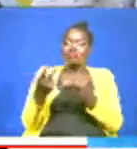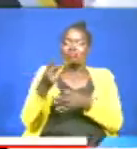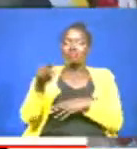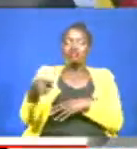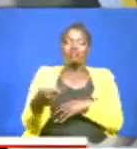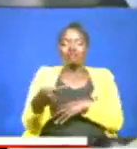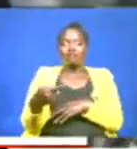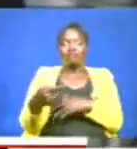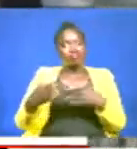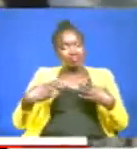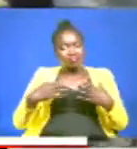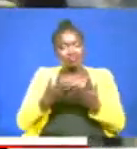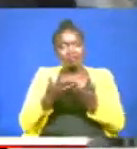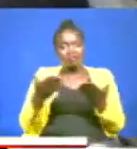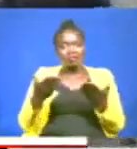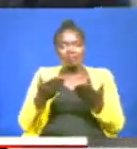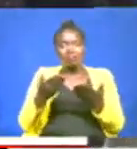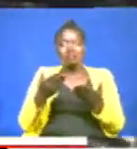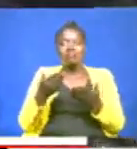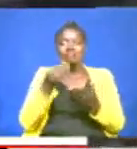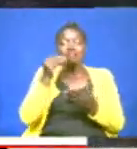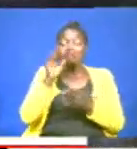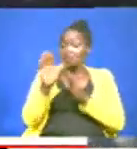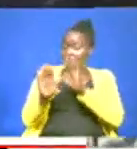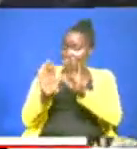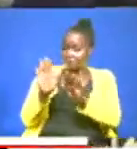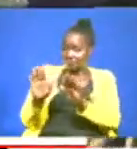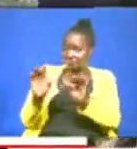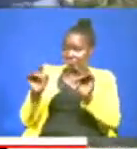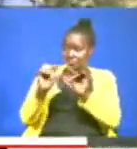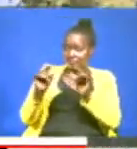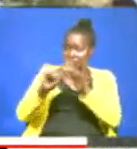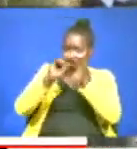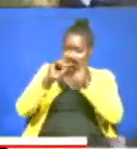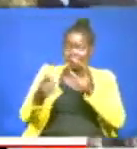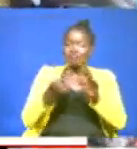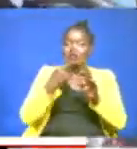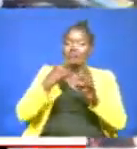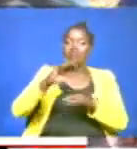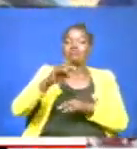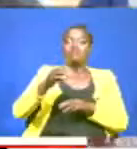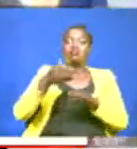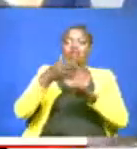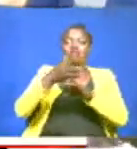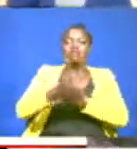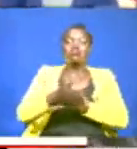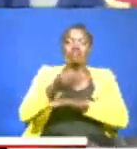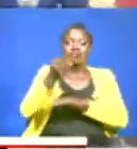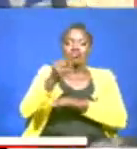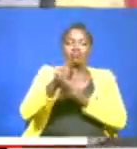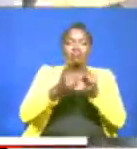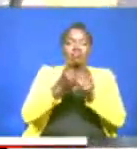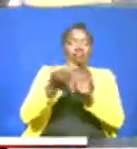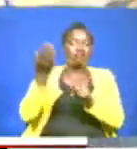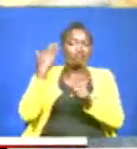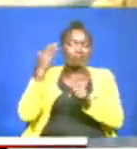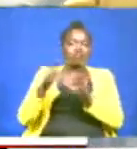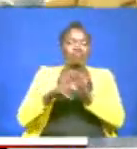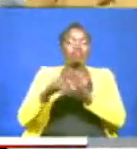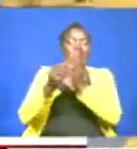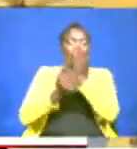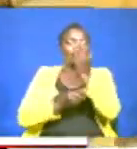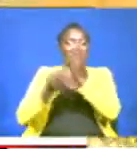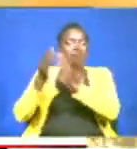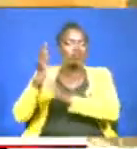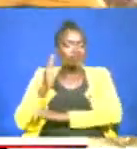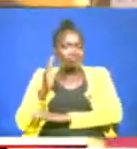squatters calling the place home. The group fled Turkana County over 30 years ago due to runaway insecurity